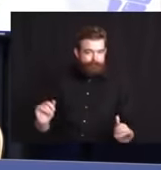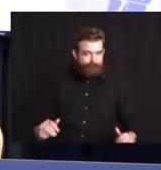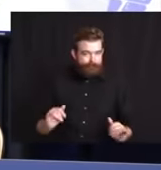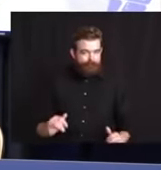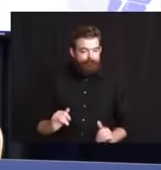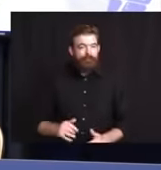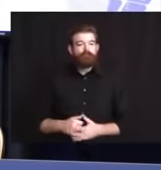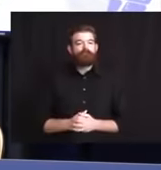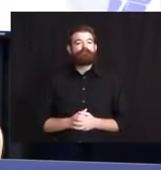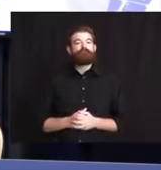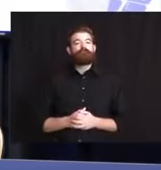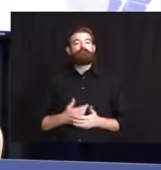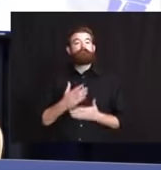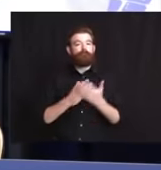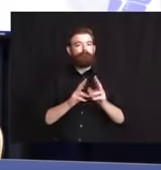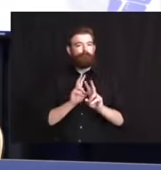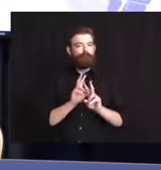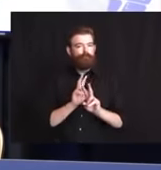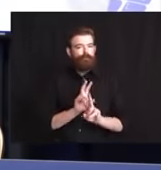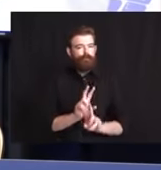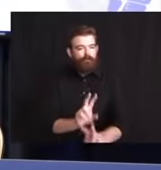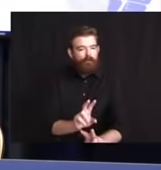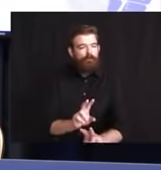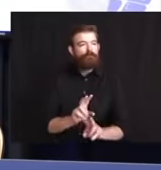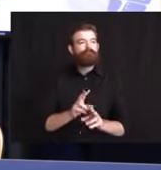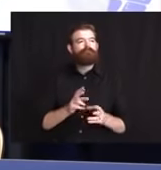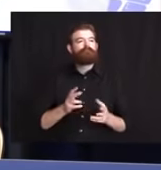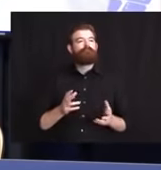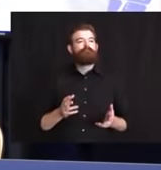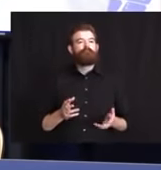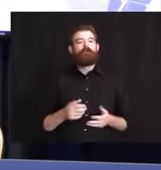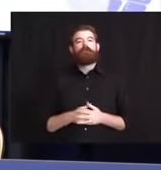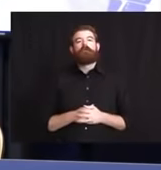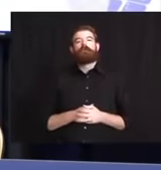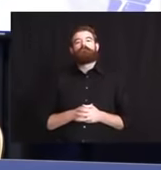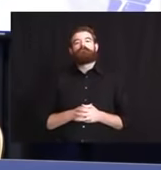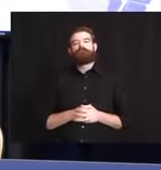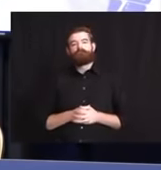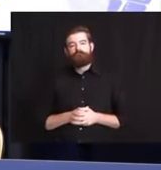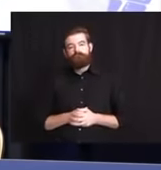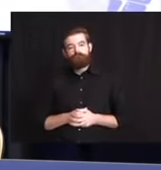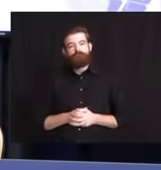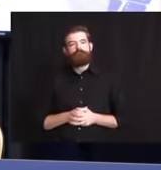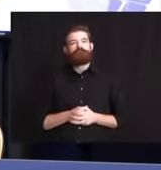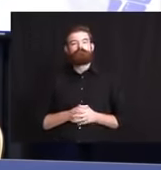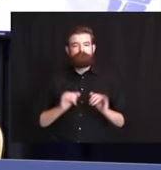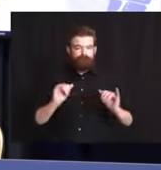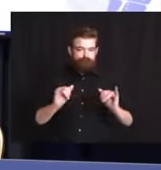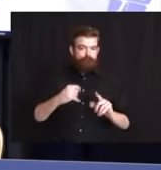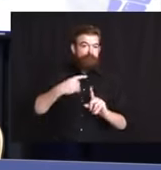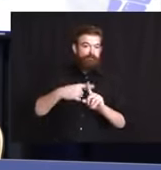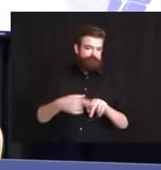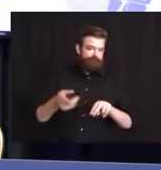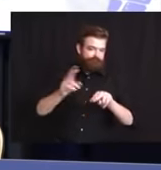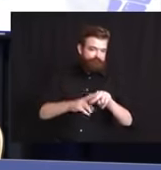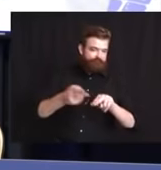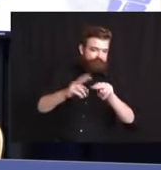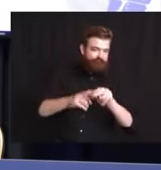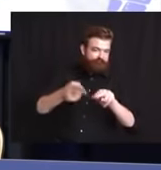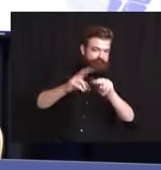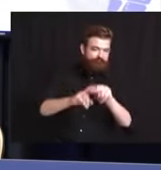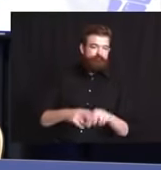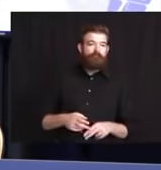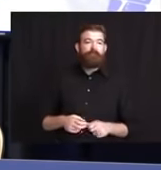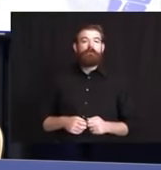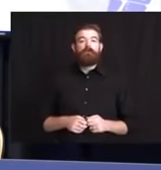funerals. No matter the reason, this increase in cases reminds us that this virus is unrelenting. It